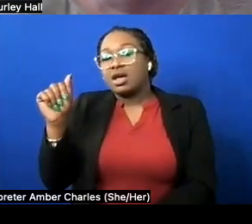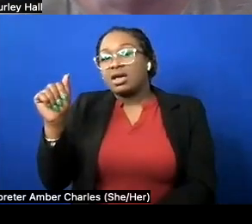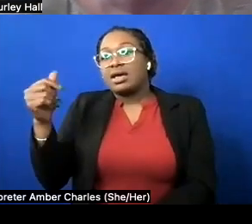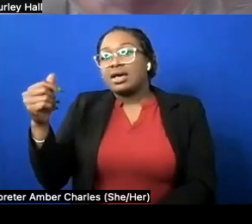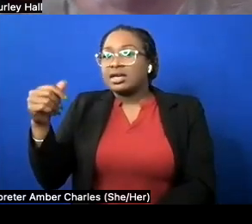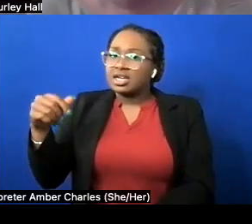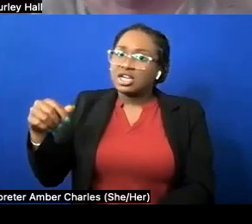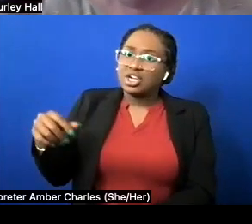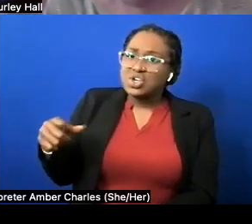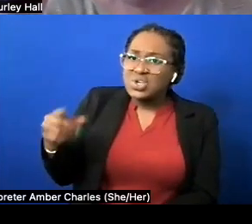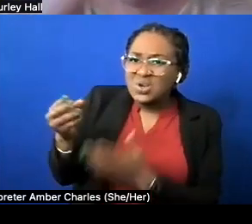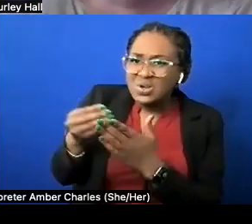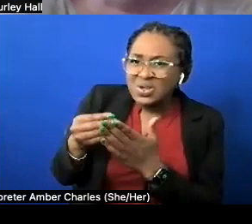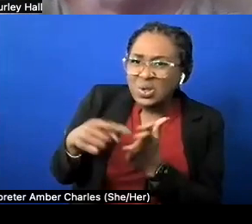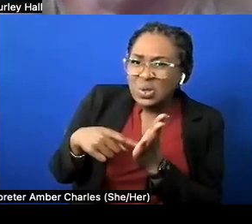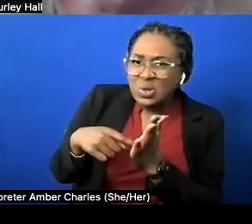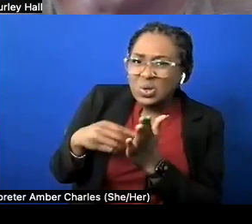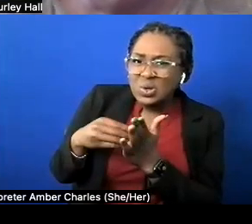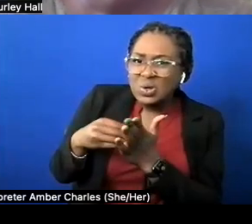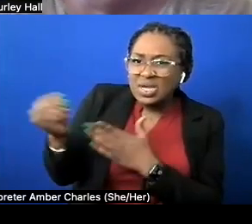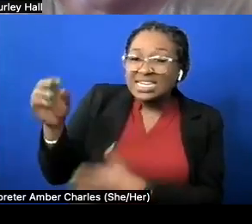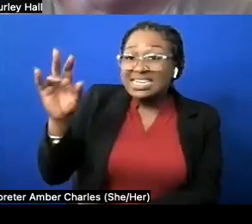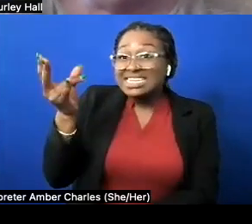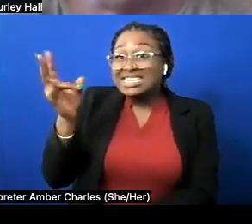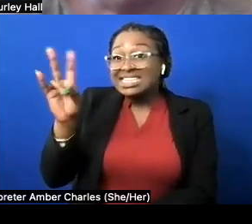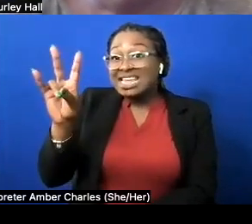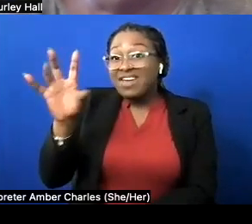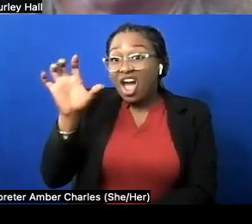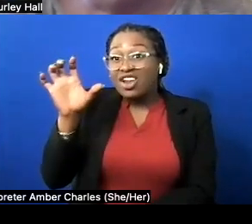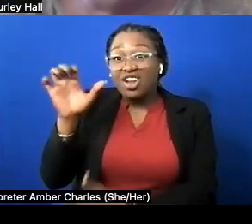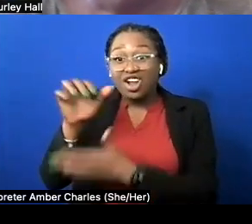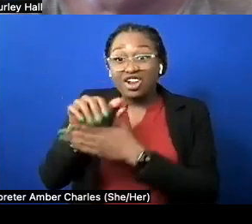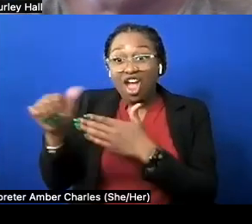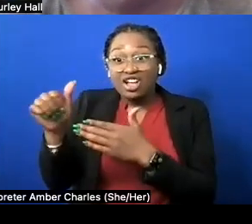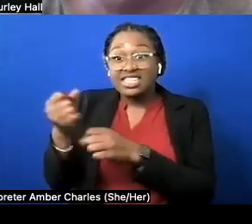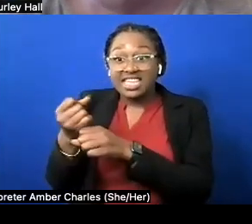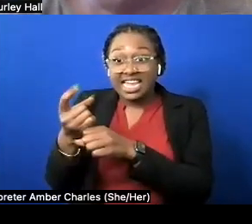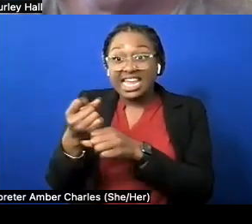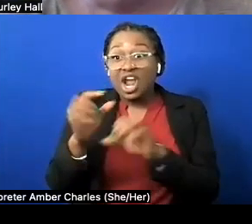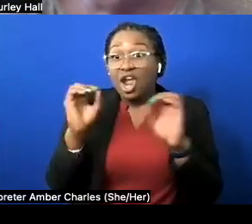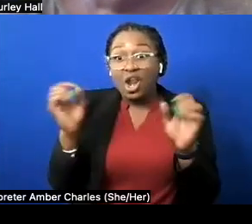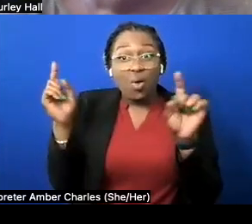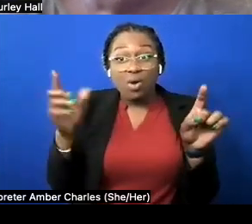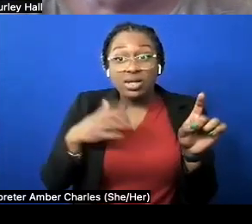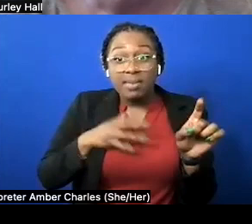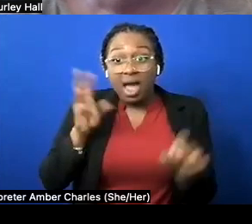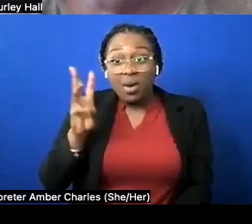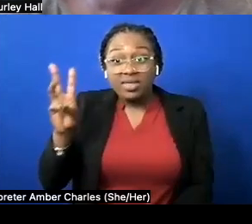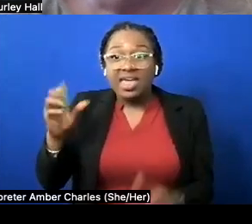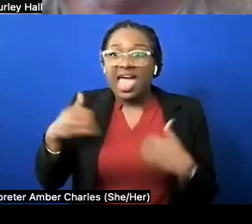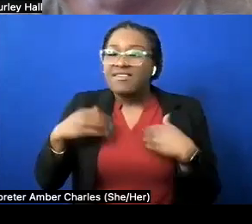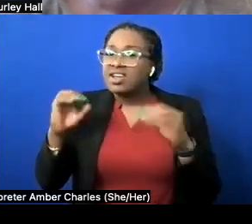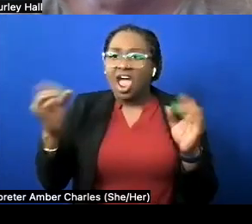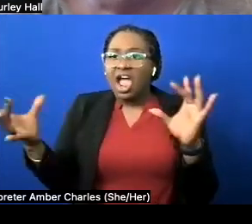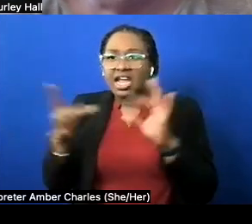spend $700 a year on your website and nobody goes to it. Like, I spent a lot of money on my website and to have it not connected to